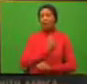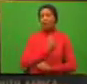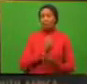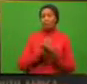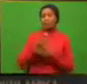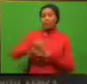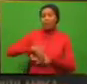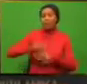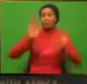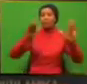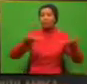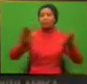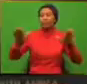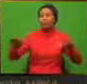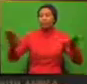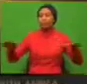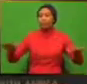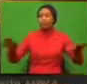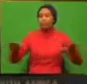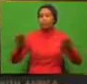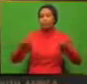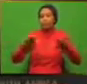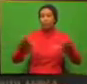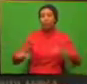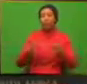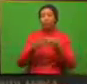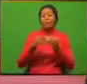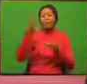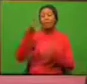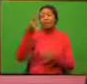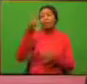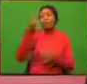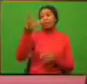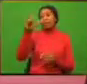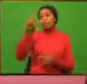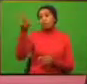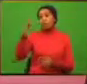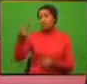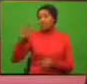members. Order, honourable speaker. Honourable Lozi, what's the point of order?